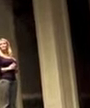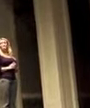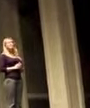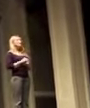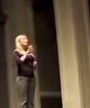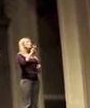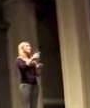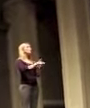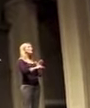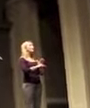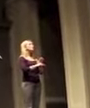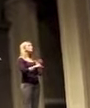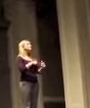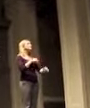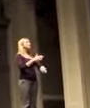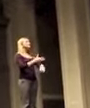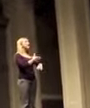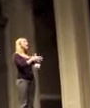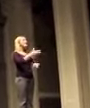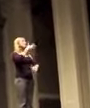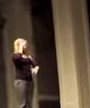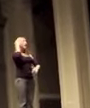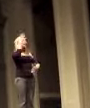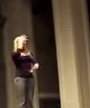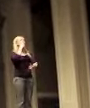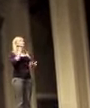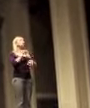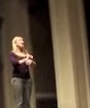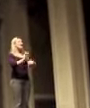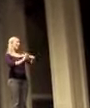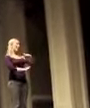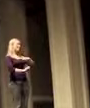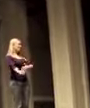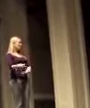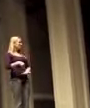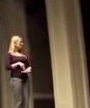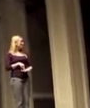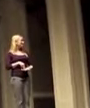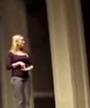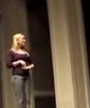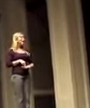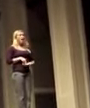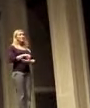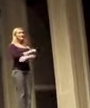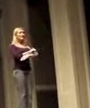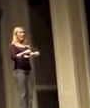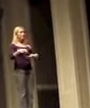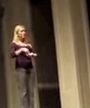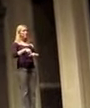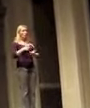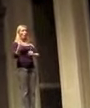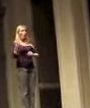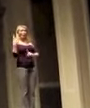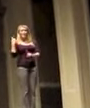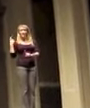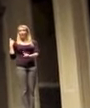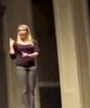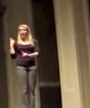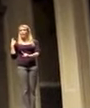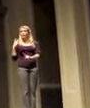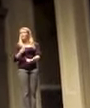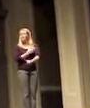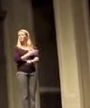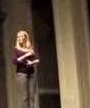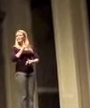In the fourth grade, I sang The Lion Sleeps Tonight in an elementary school showcase. Yeah, you did. I get off stage, walk to the bathroom to be greeted by all my male